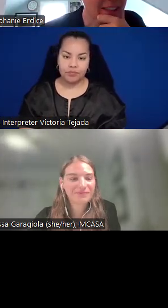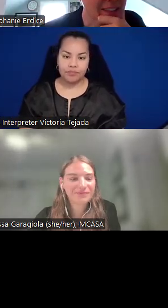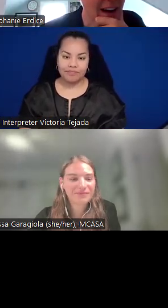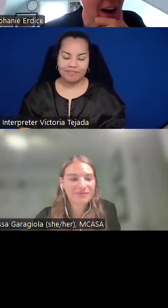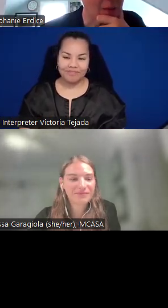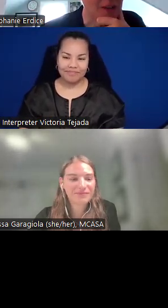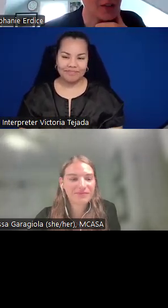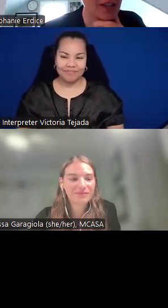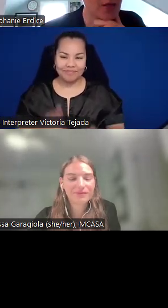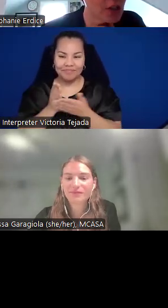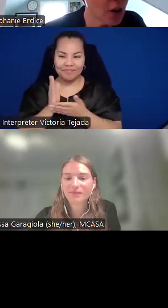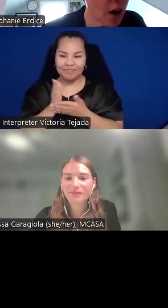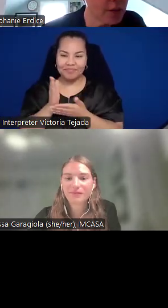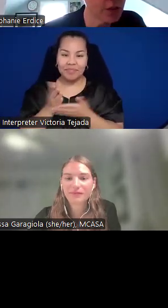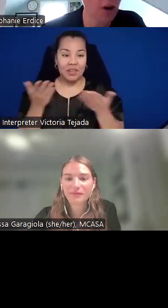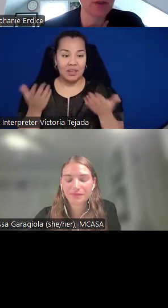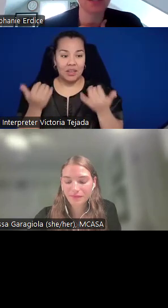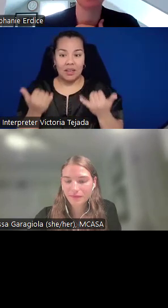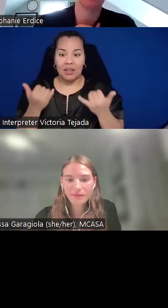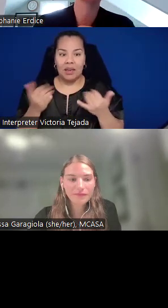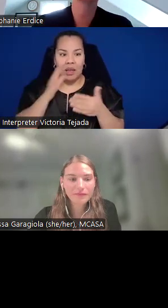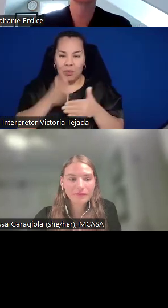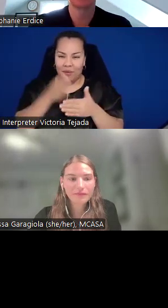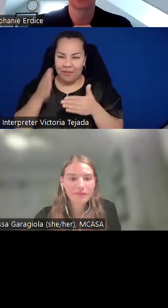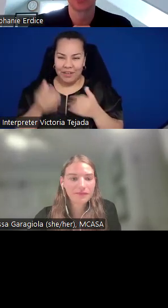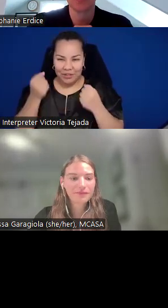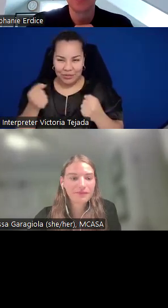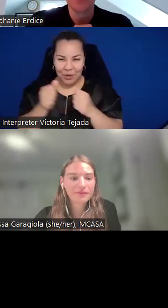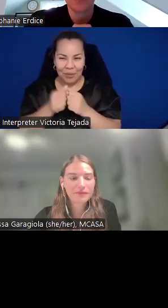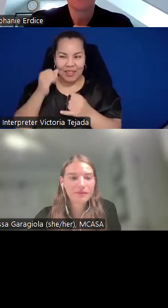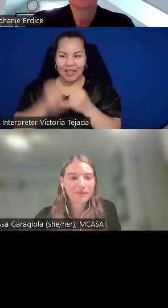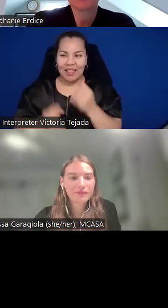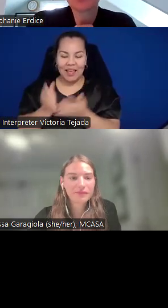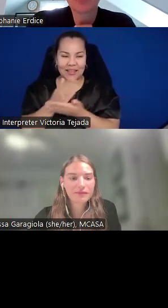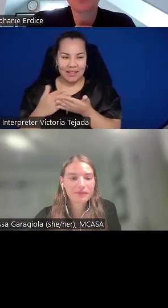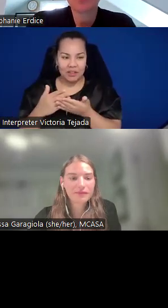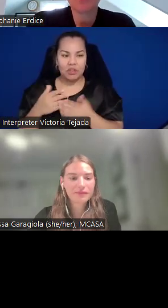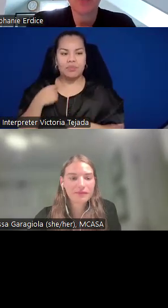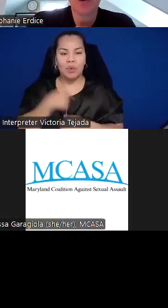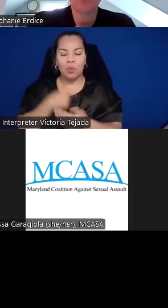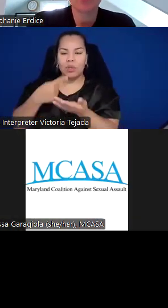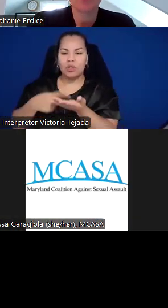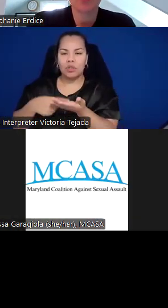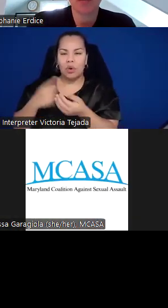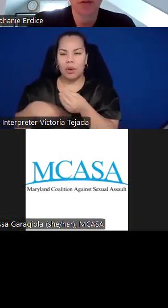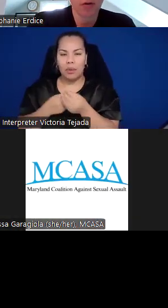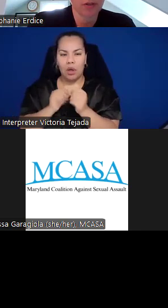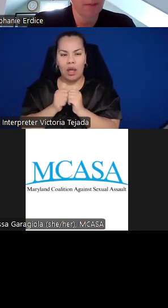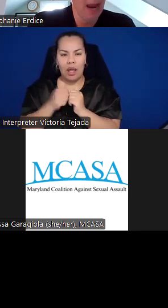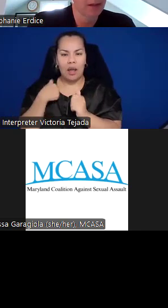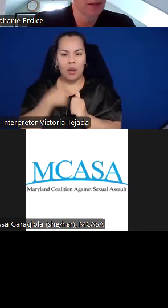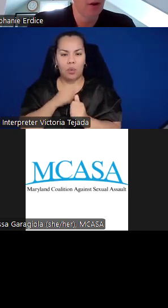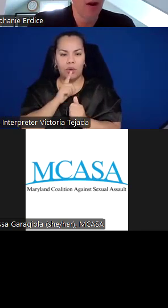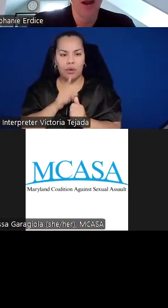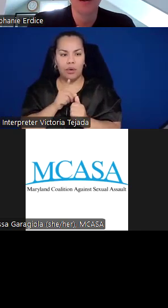All right. So let's finish off strong with this last section. And we're going to be talking really about how we are putting